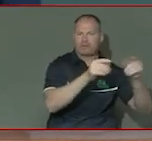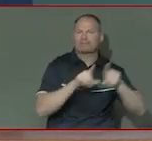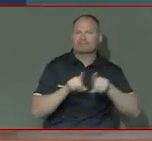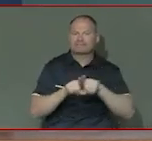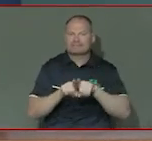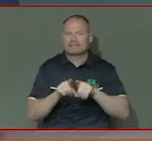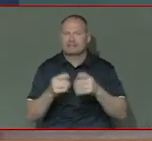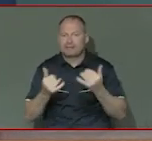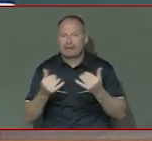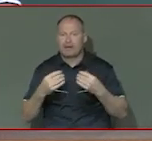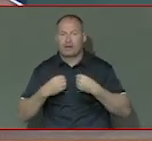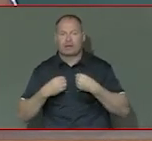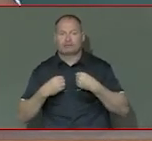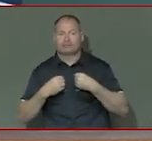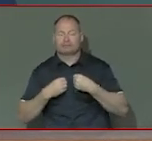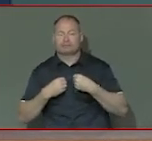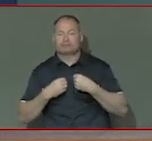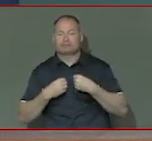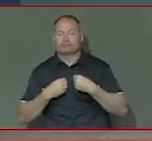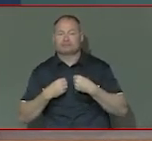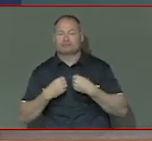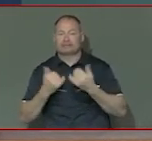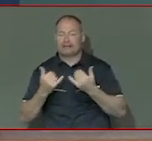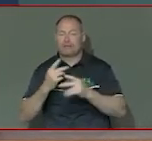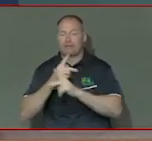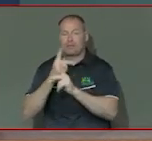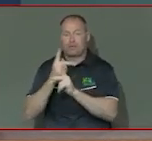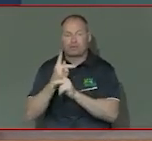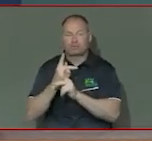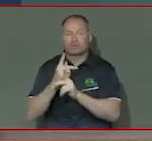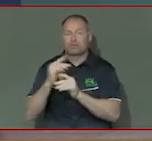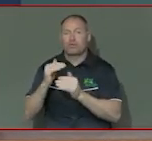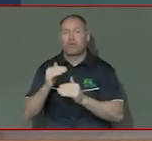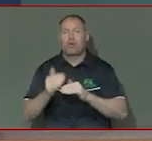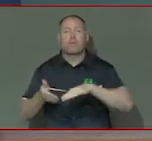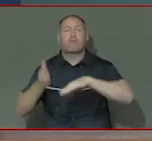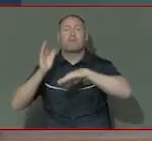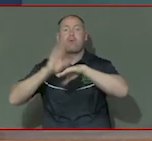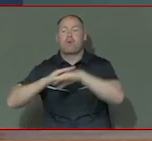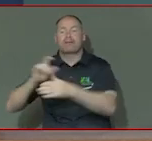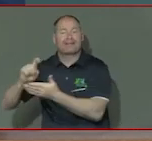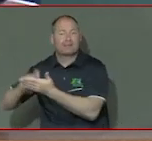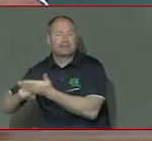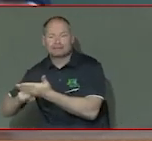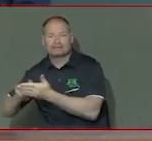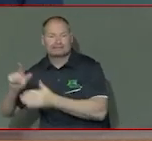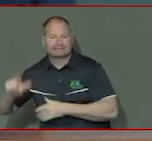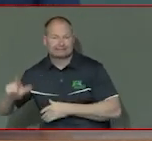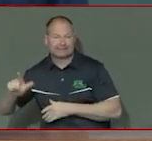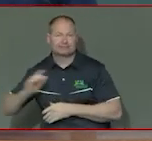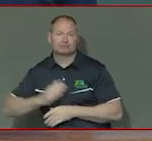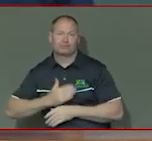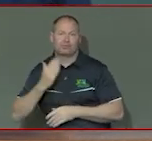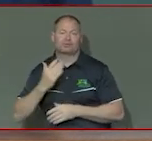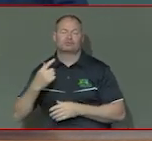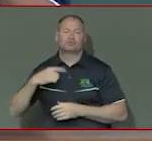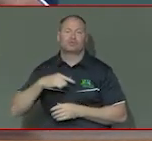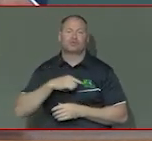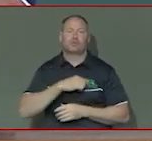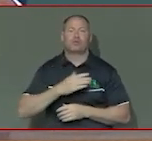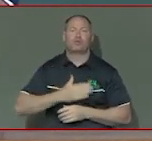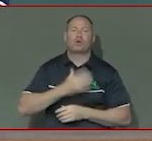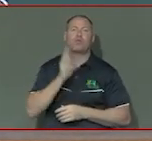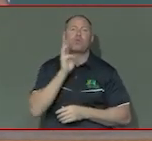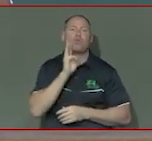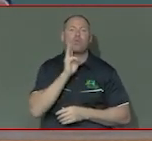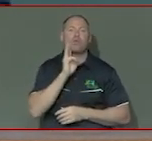our liquid assets to be more than the liabilities. All right, we call them liquid assets,